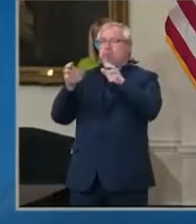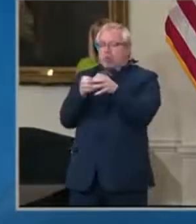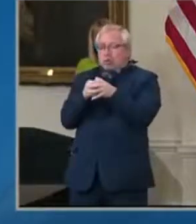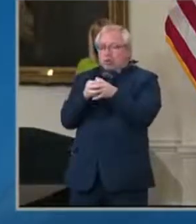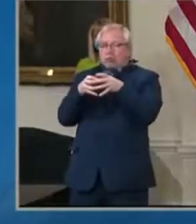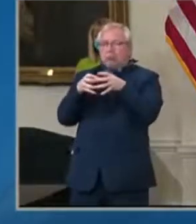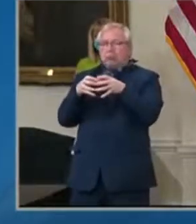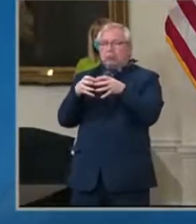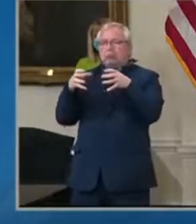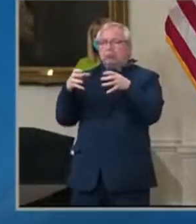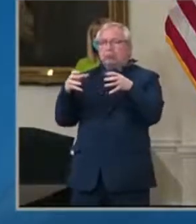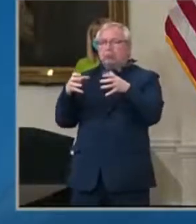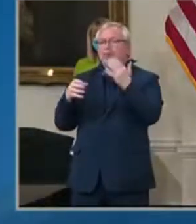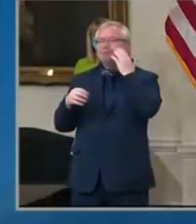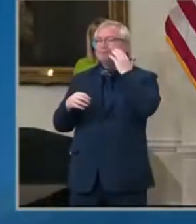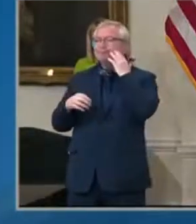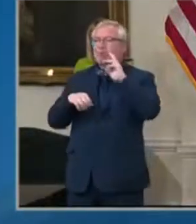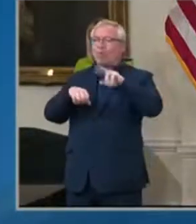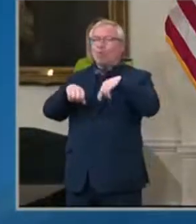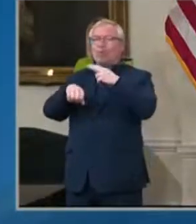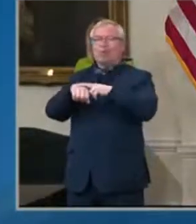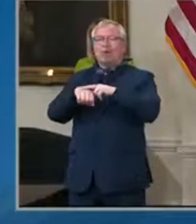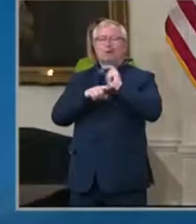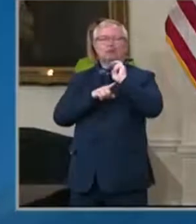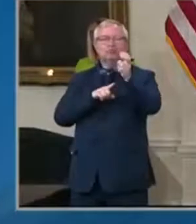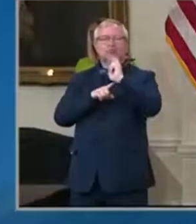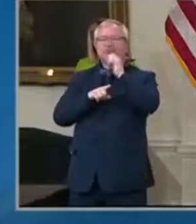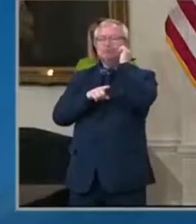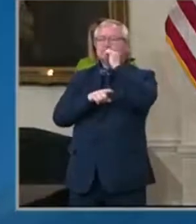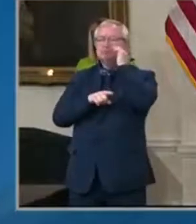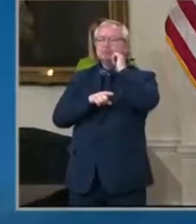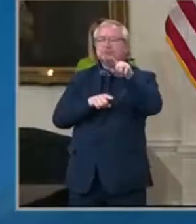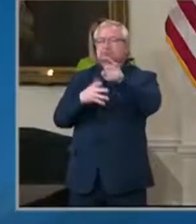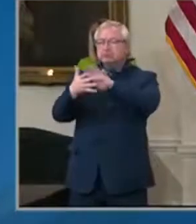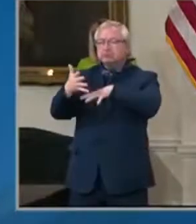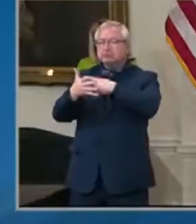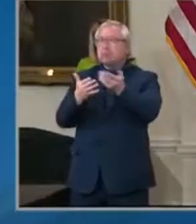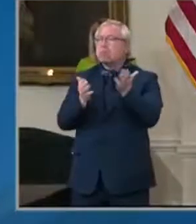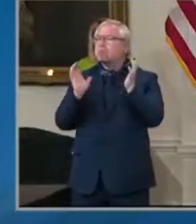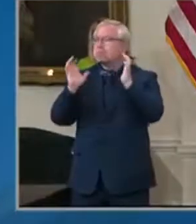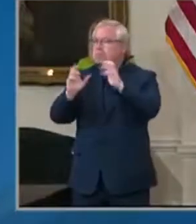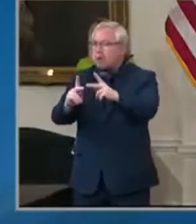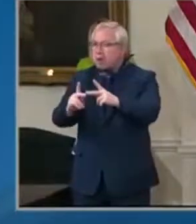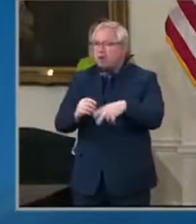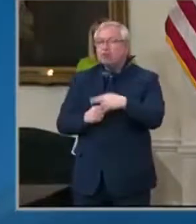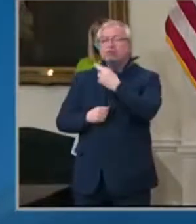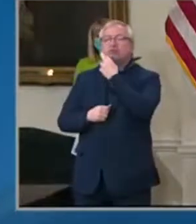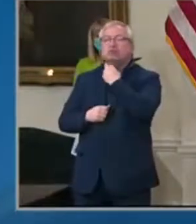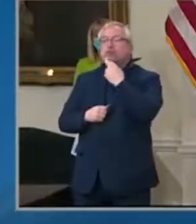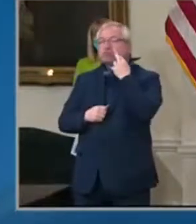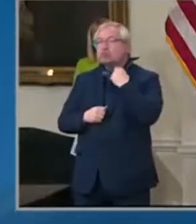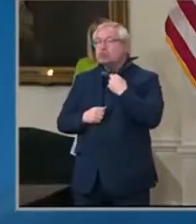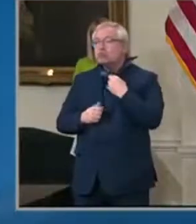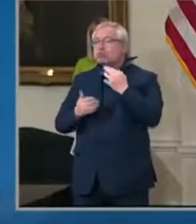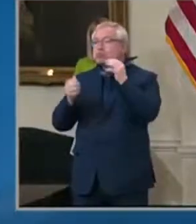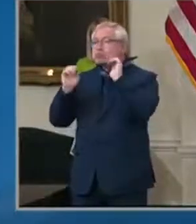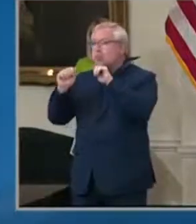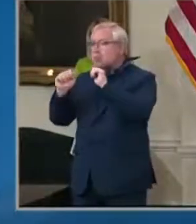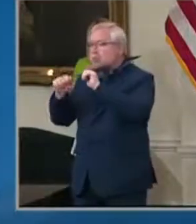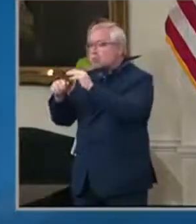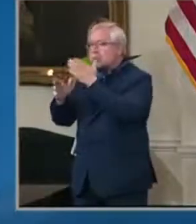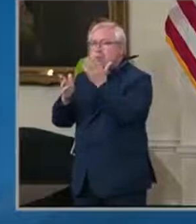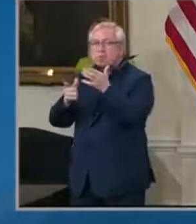normal public transit schedules, and the opening of restaurants and potentially bars